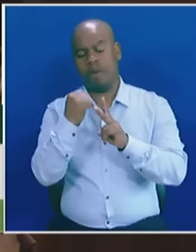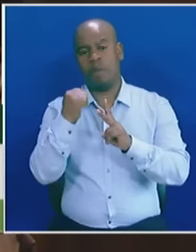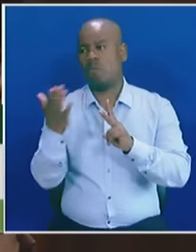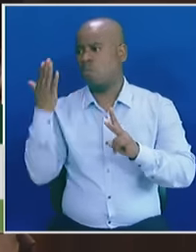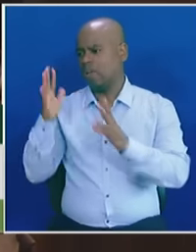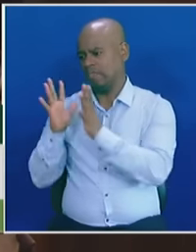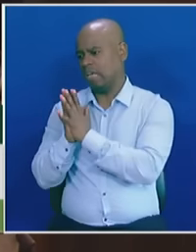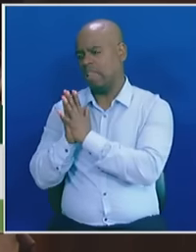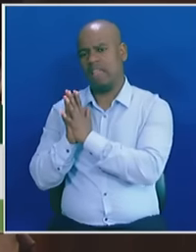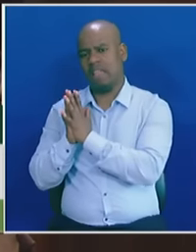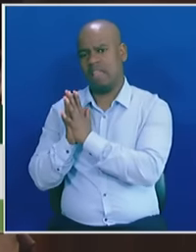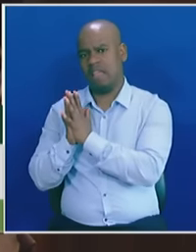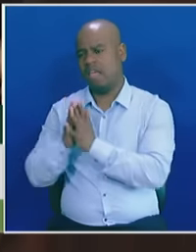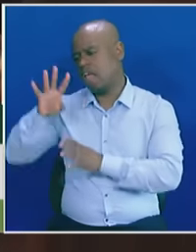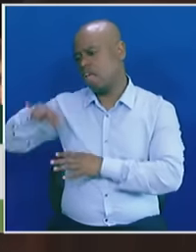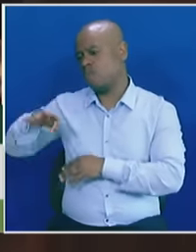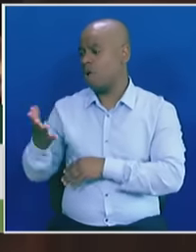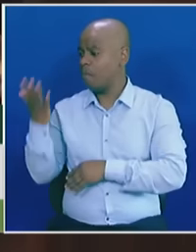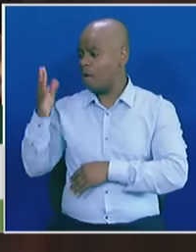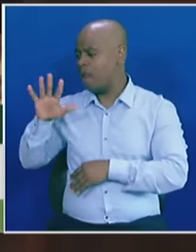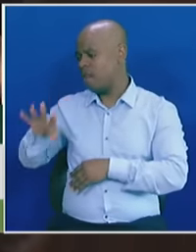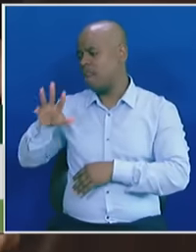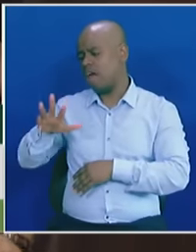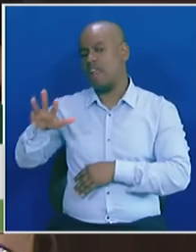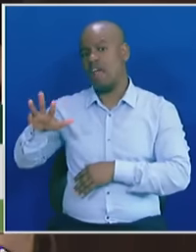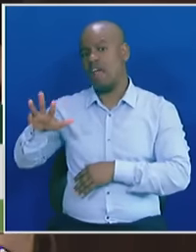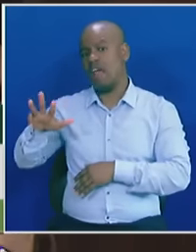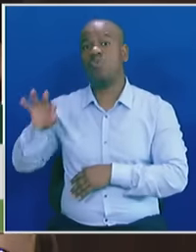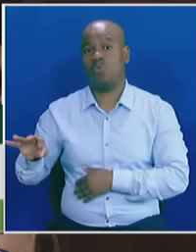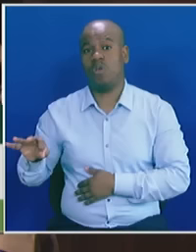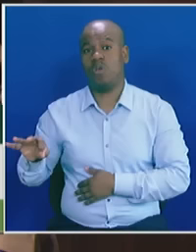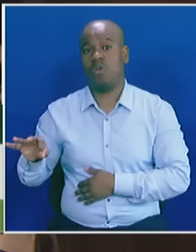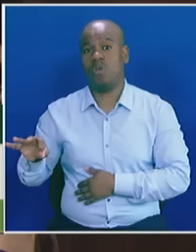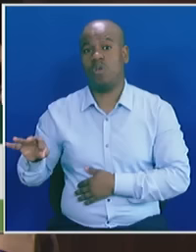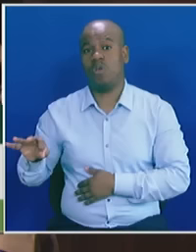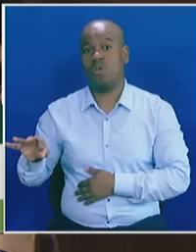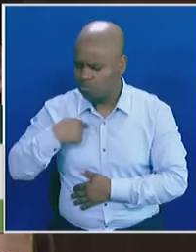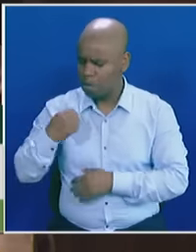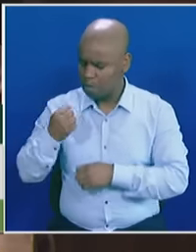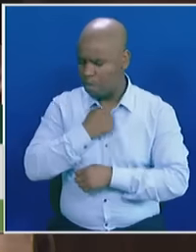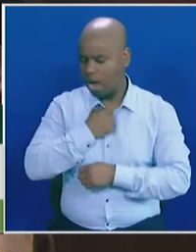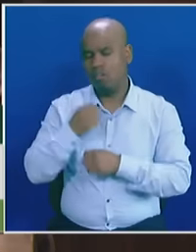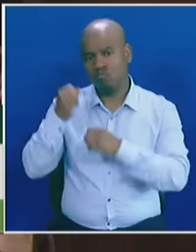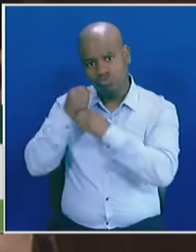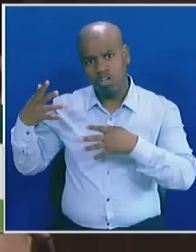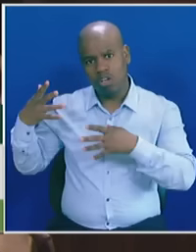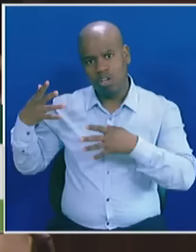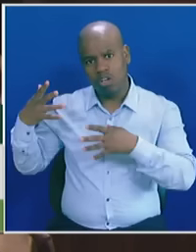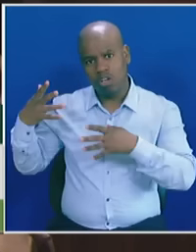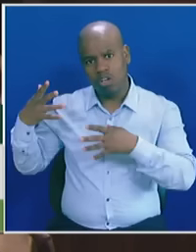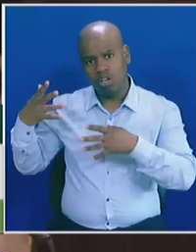in 1993. I worked with him. He was my general secretary, and I was his deputy.